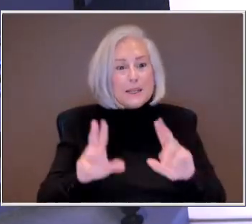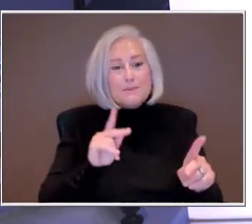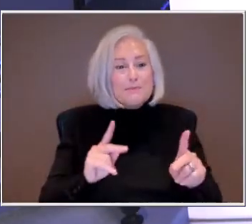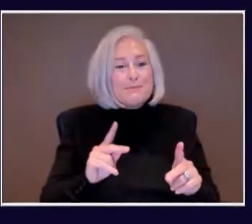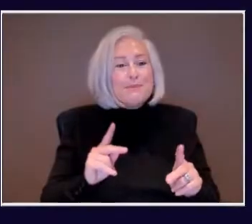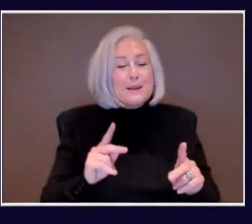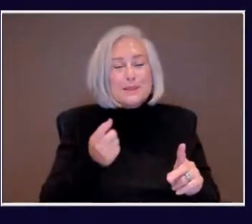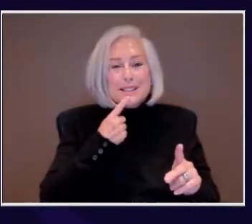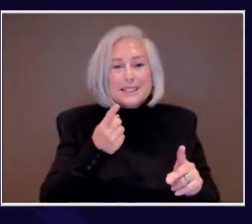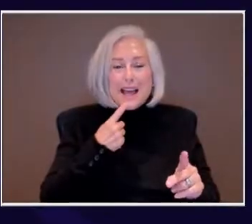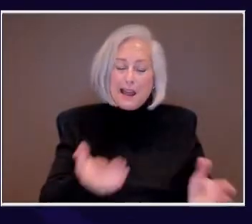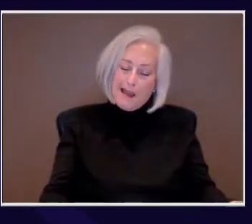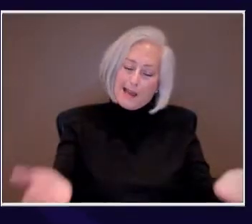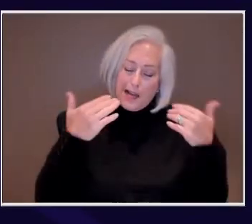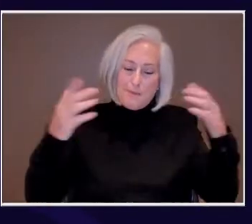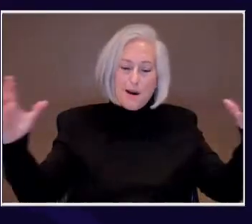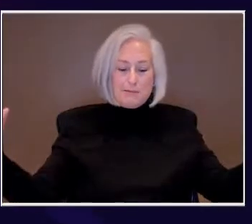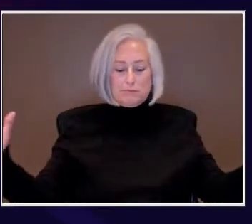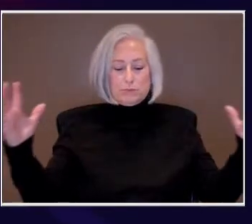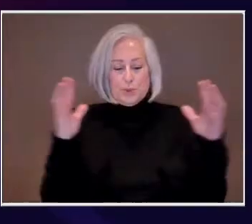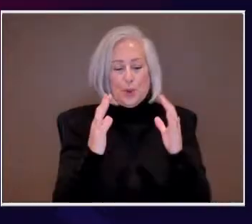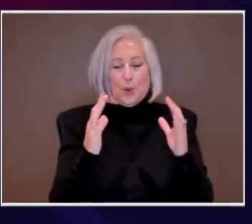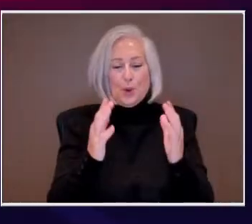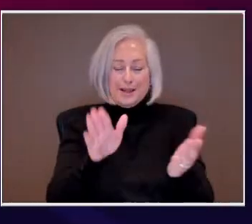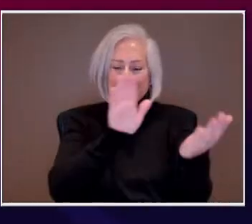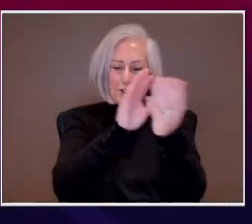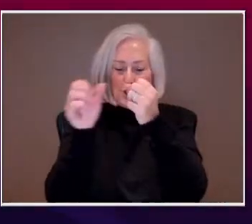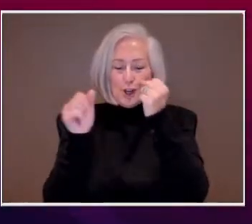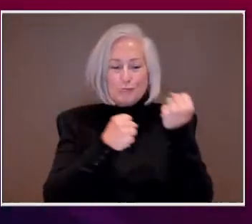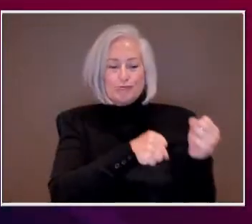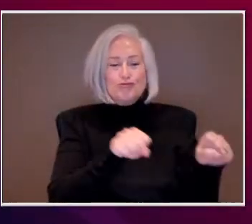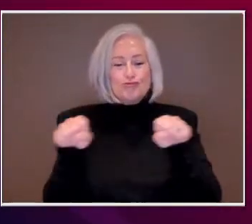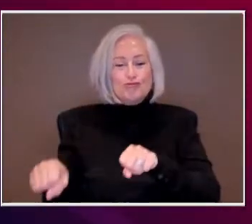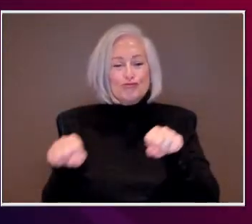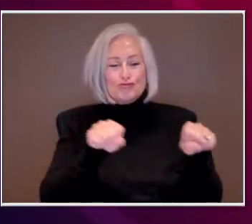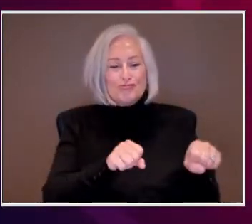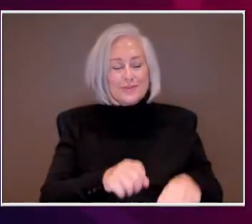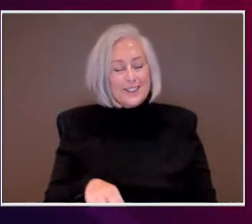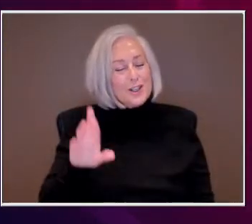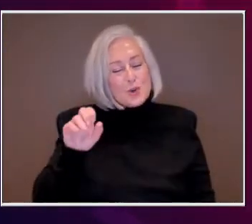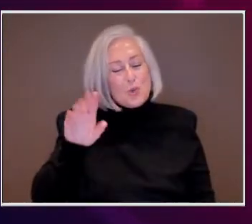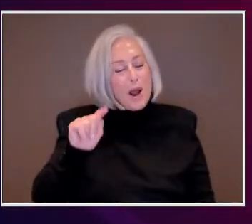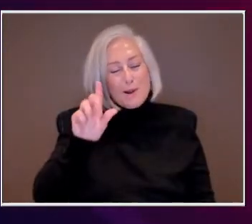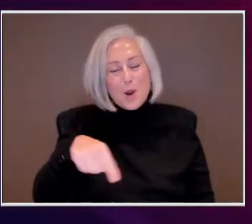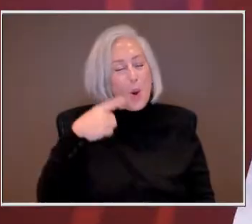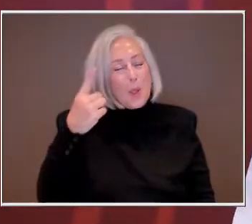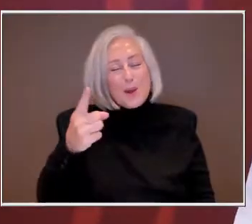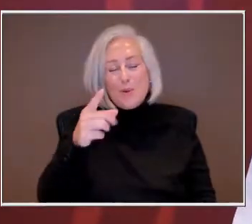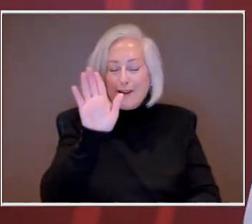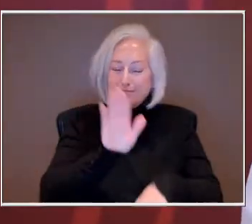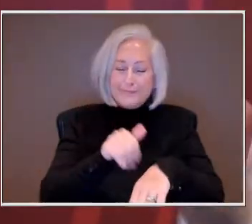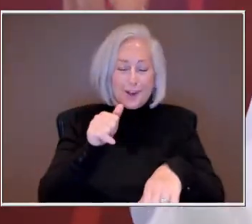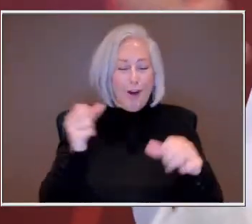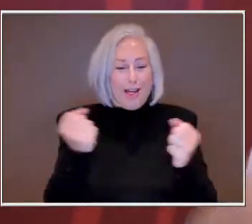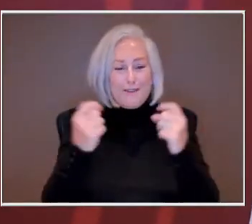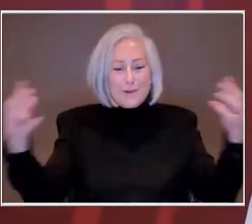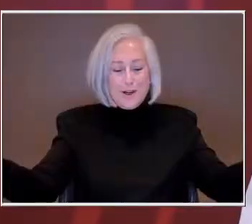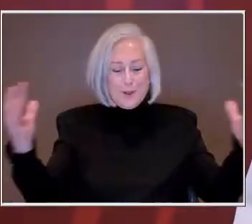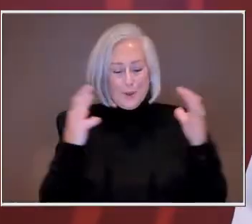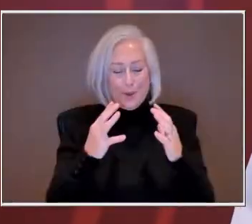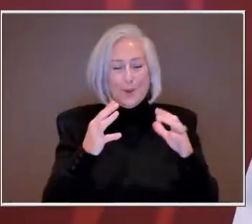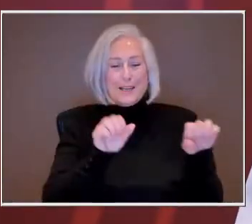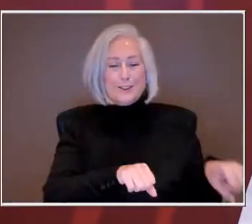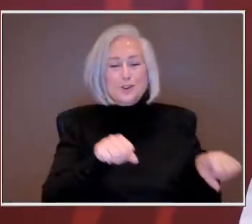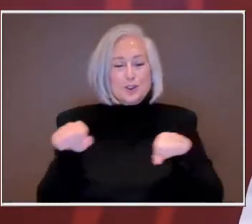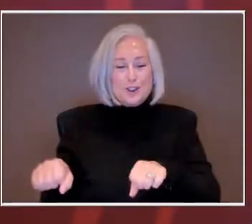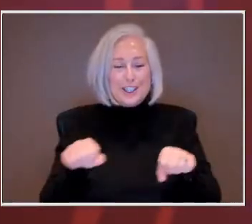cheer? Again, Robert may be the only one that has called the cheer, but yeah, no, it's a